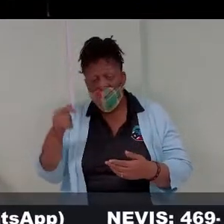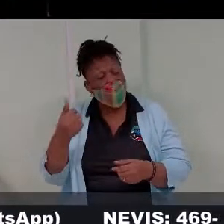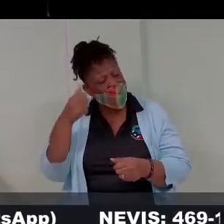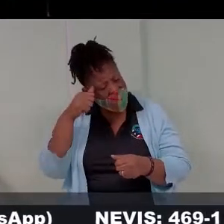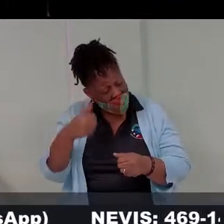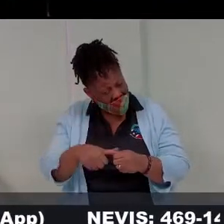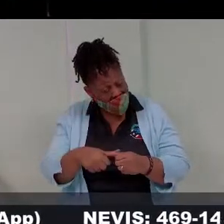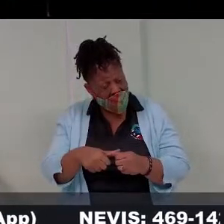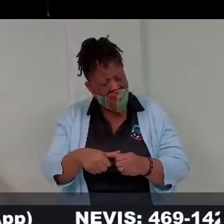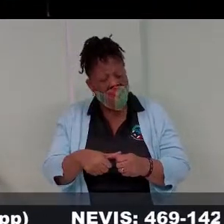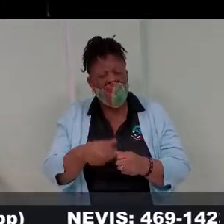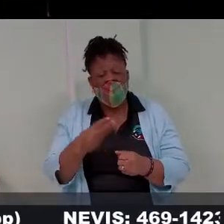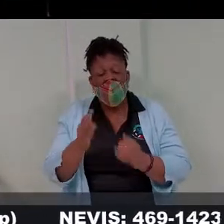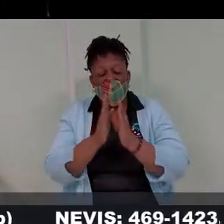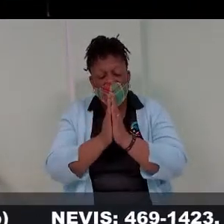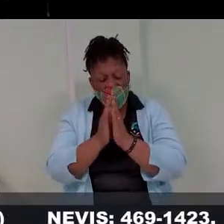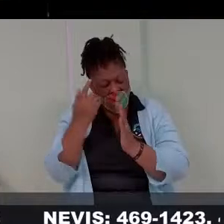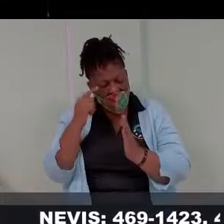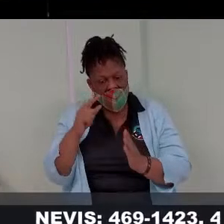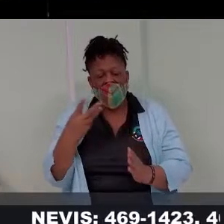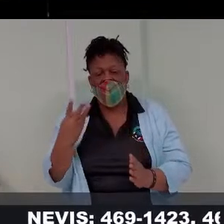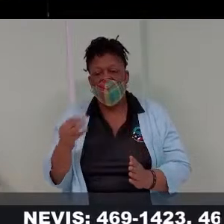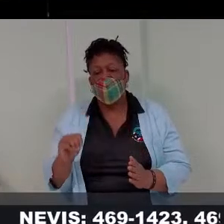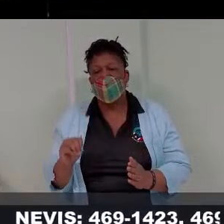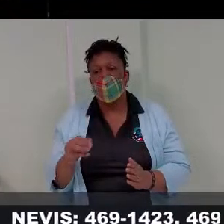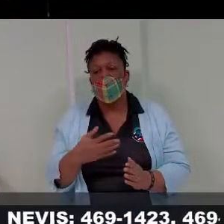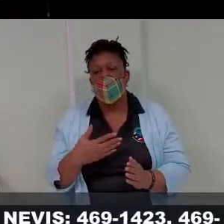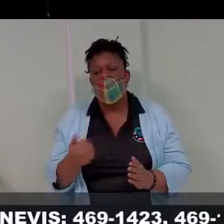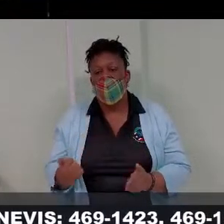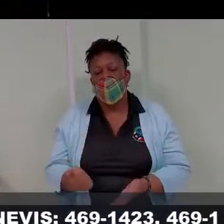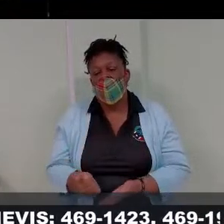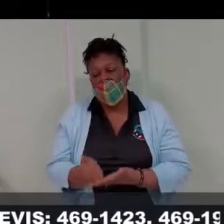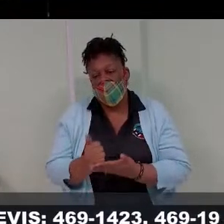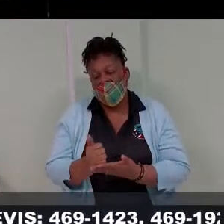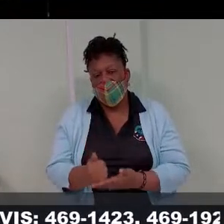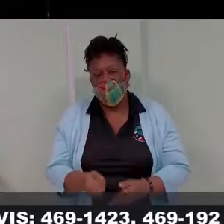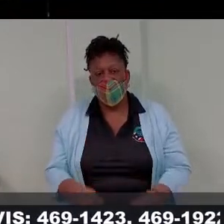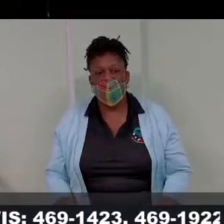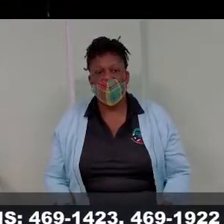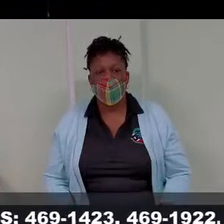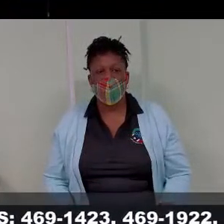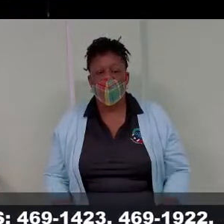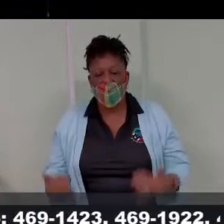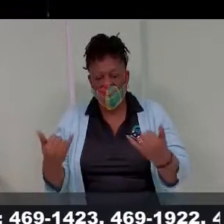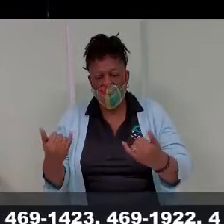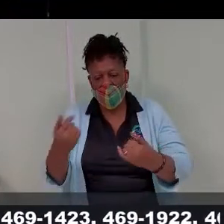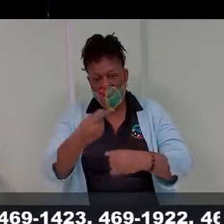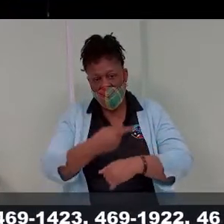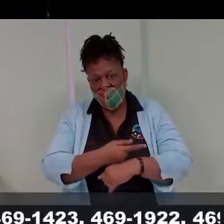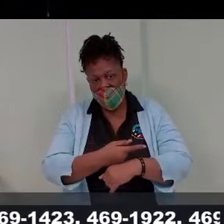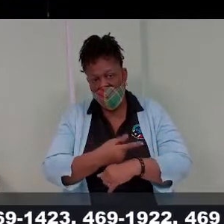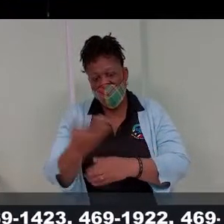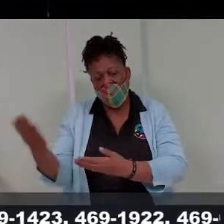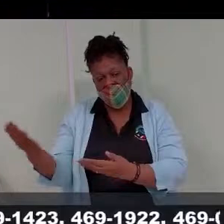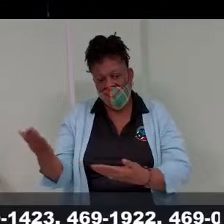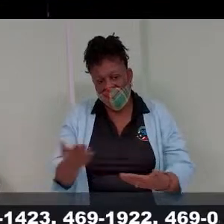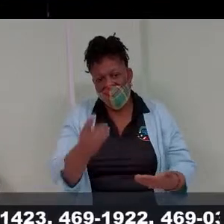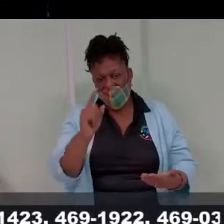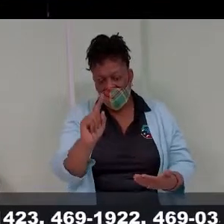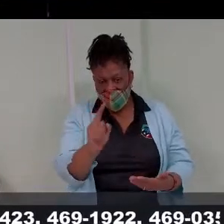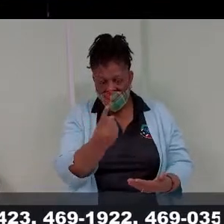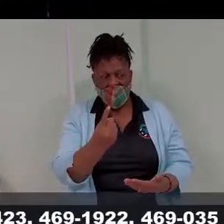They need our solidarity. Today I want to invite,